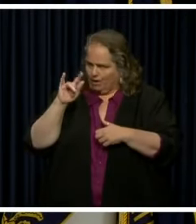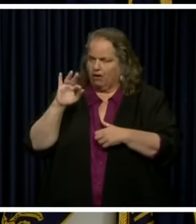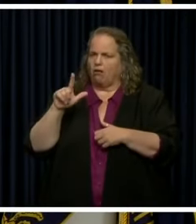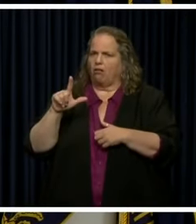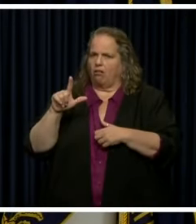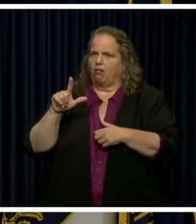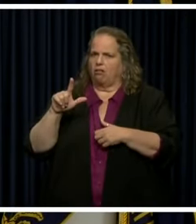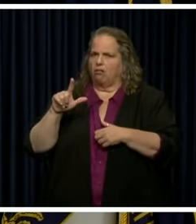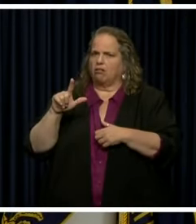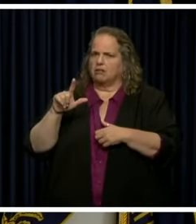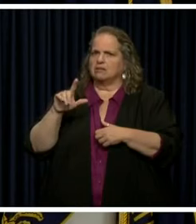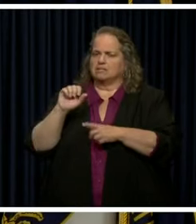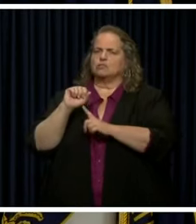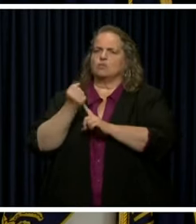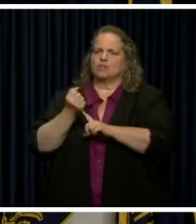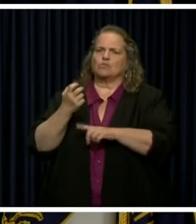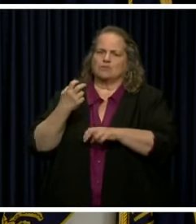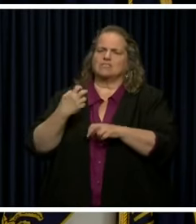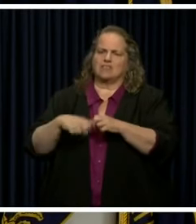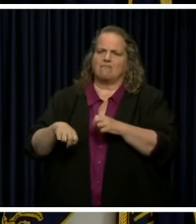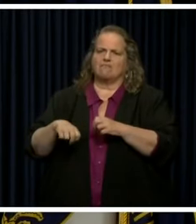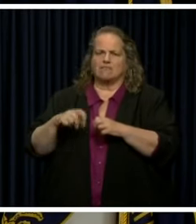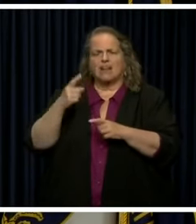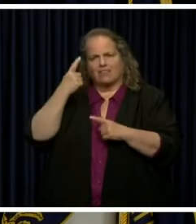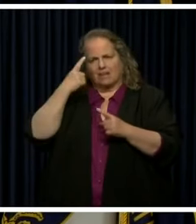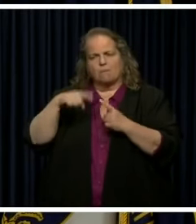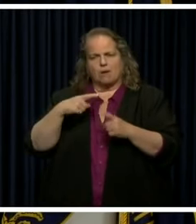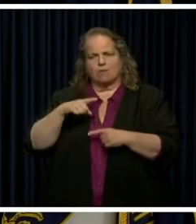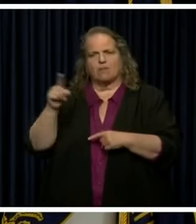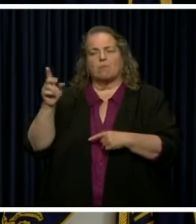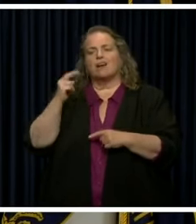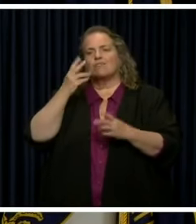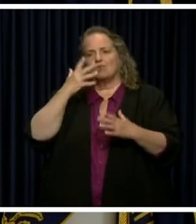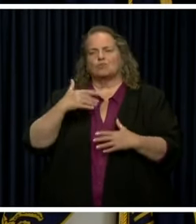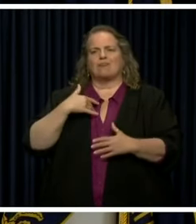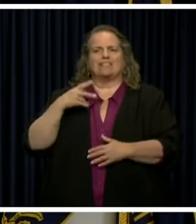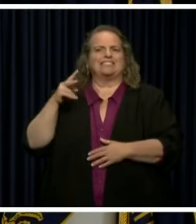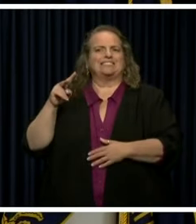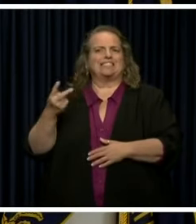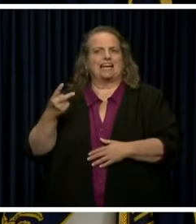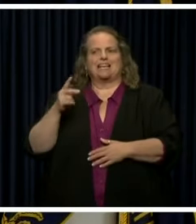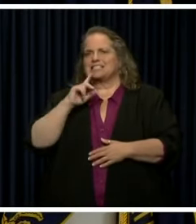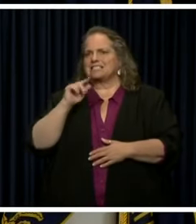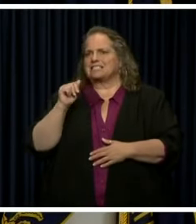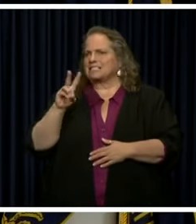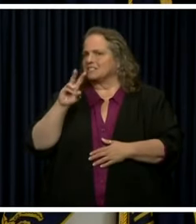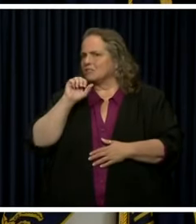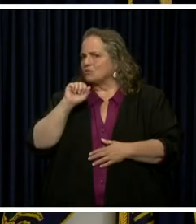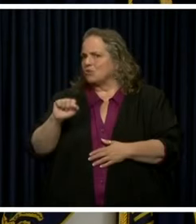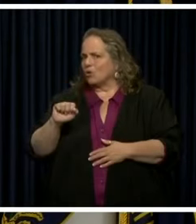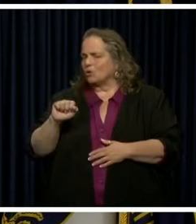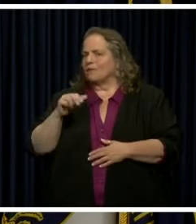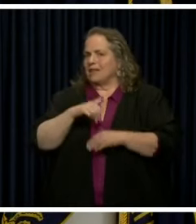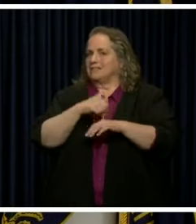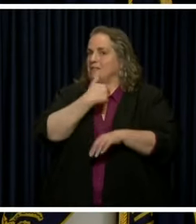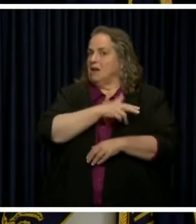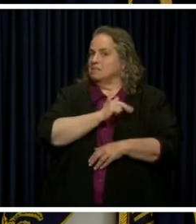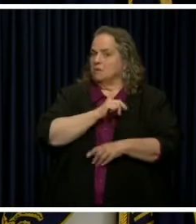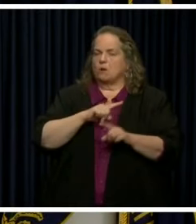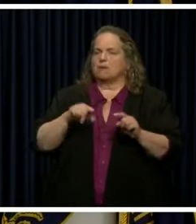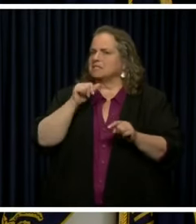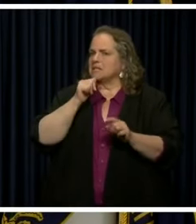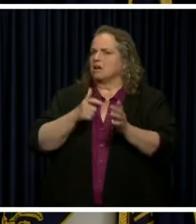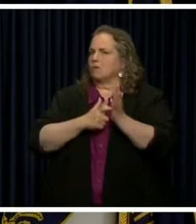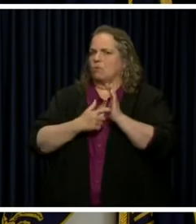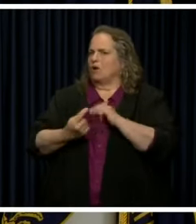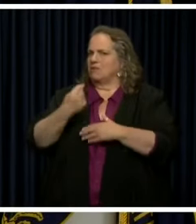so let's continue to think about them. Unfortunately, we now have a second minor who is a 16-year-old that's hospitalized but doesn't